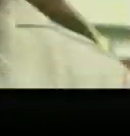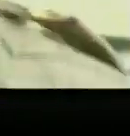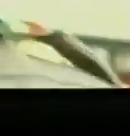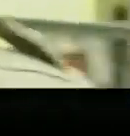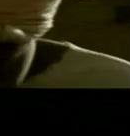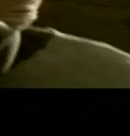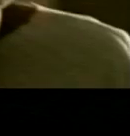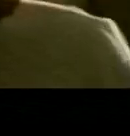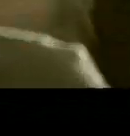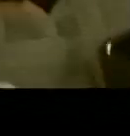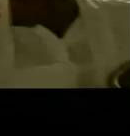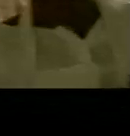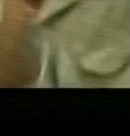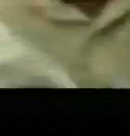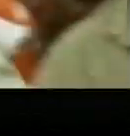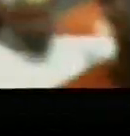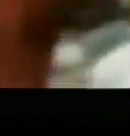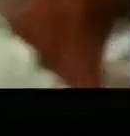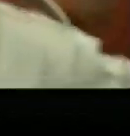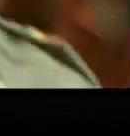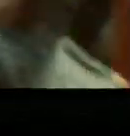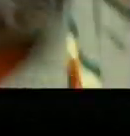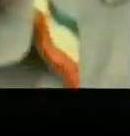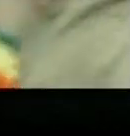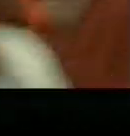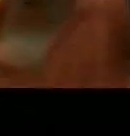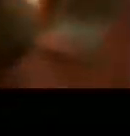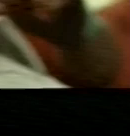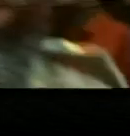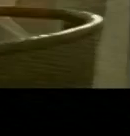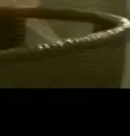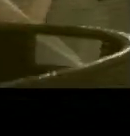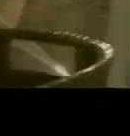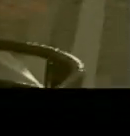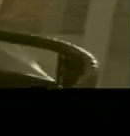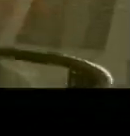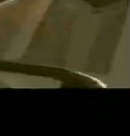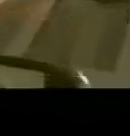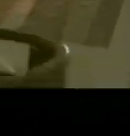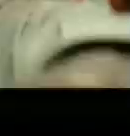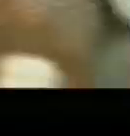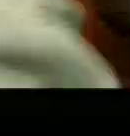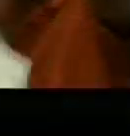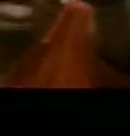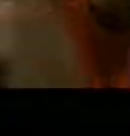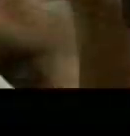one by one, one by one, one by one, we stepping out of